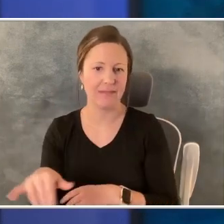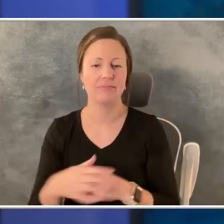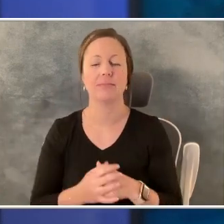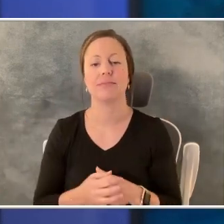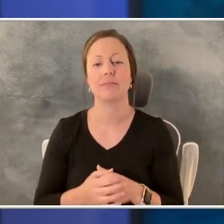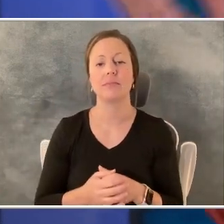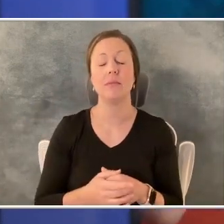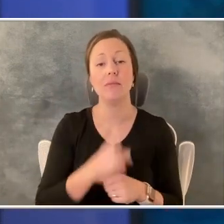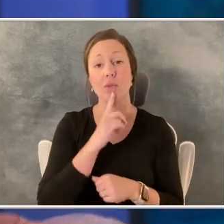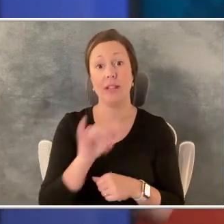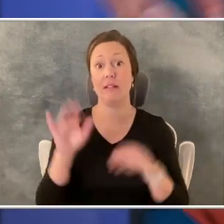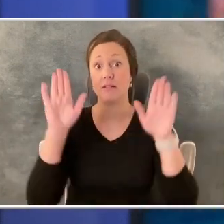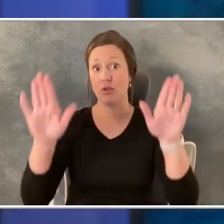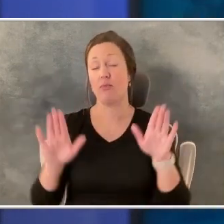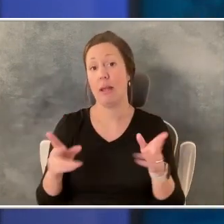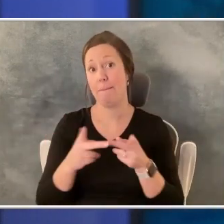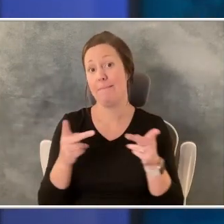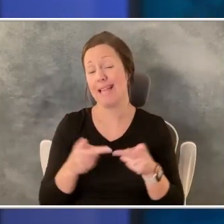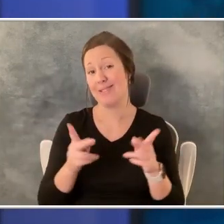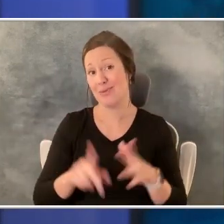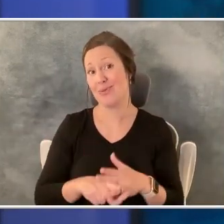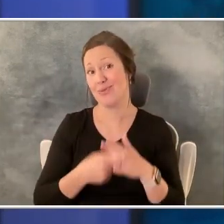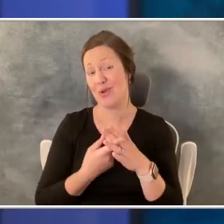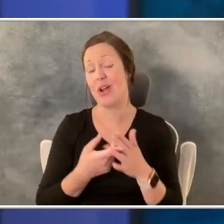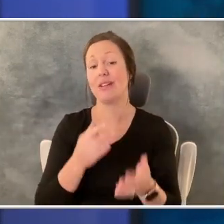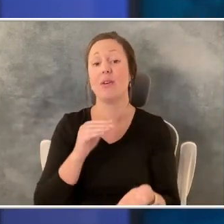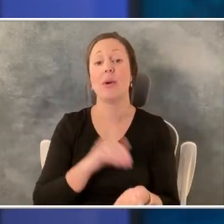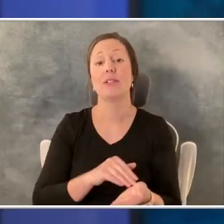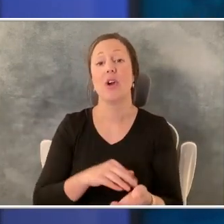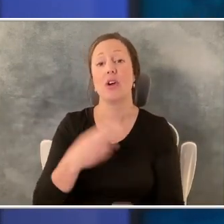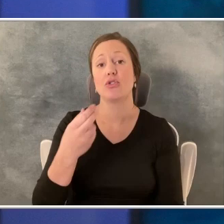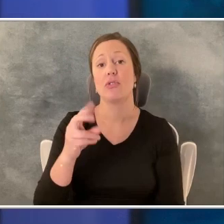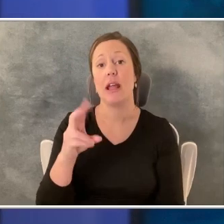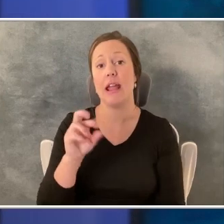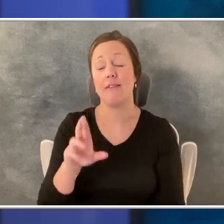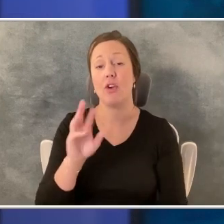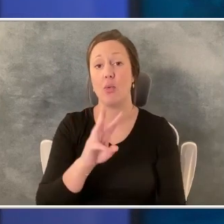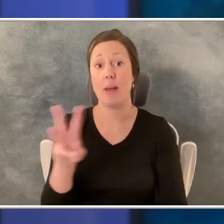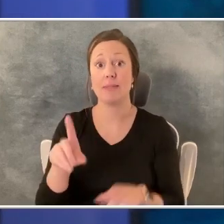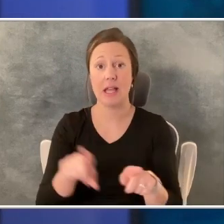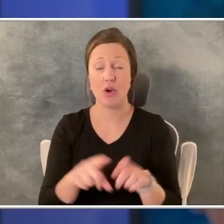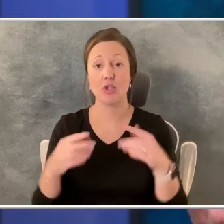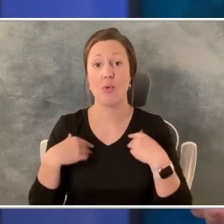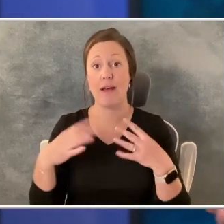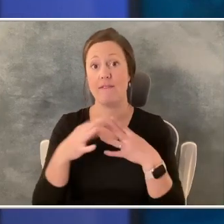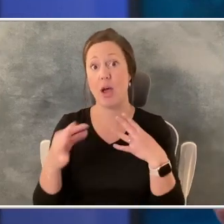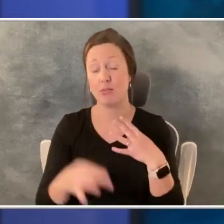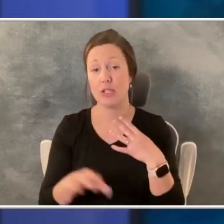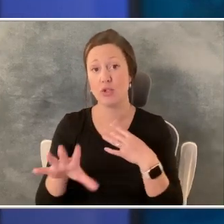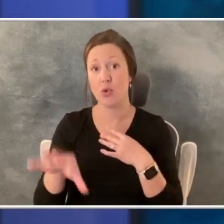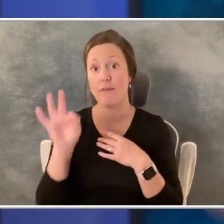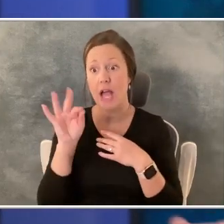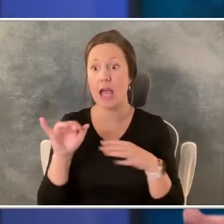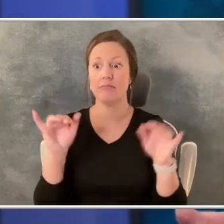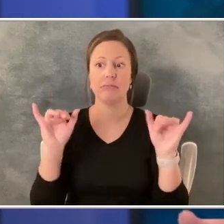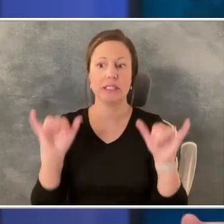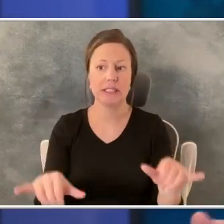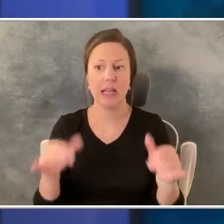great start. Dr. Haver's website does have options to look for the same sort of way about